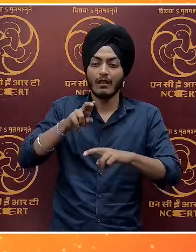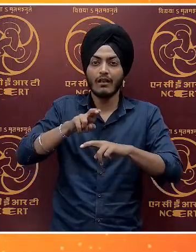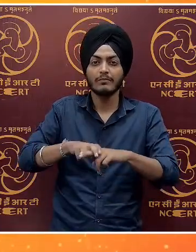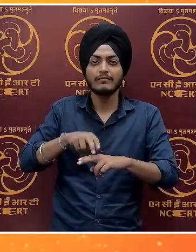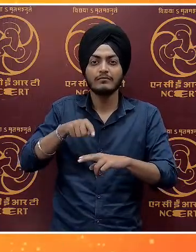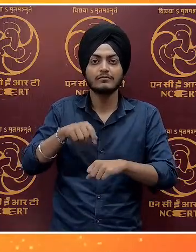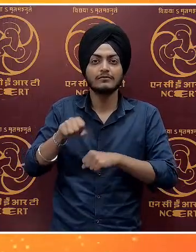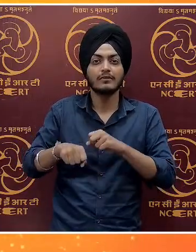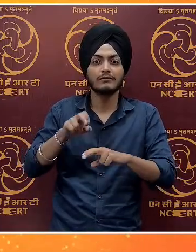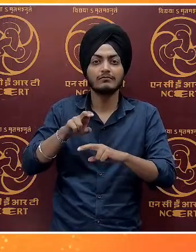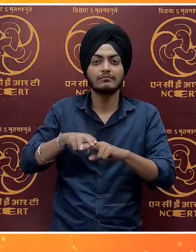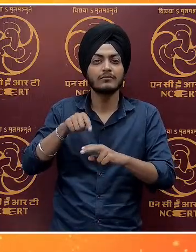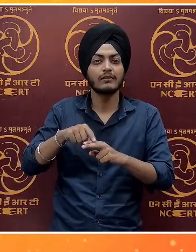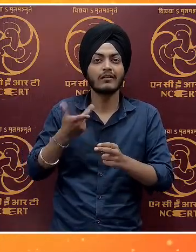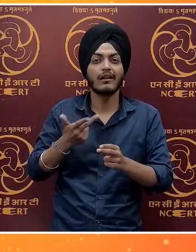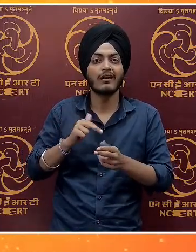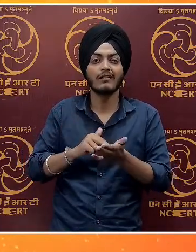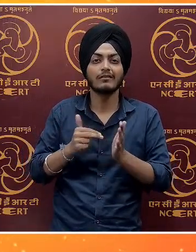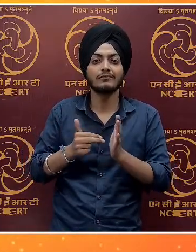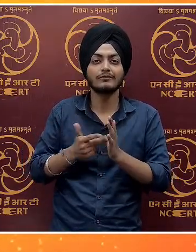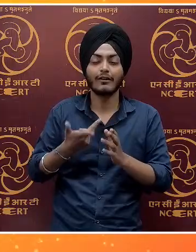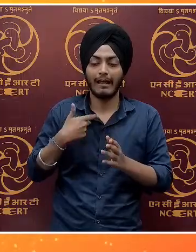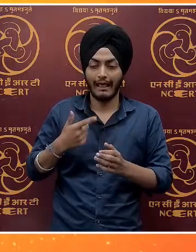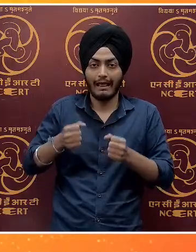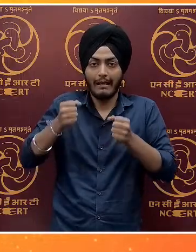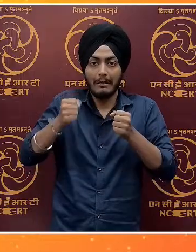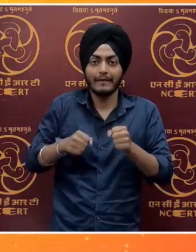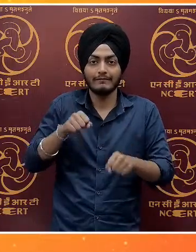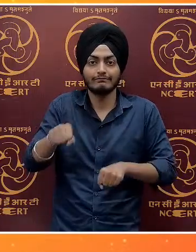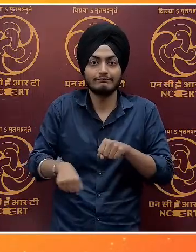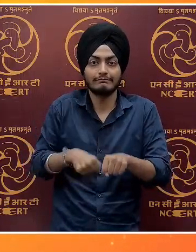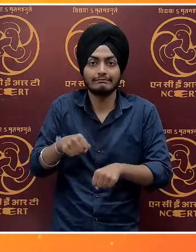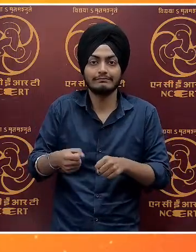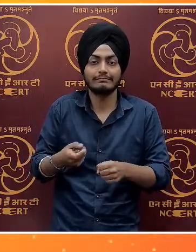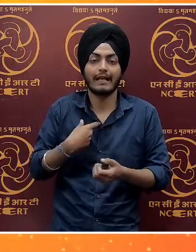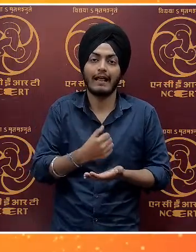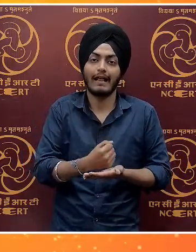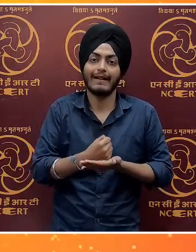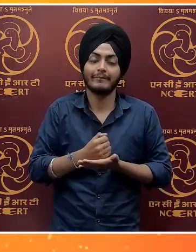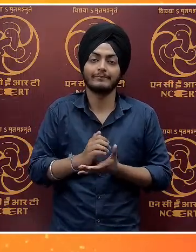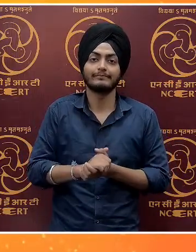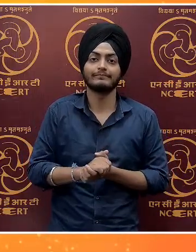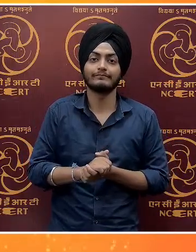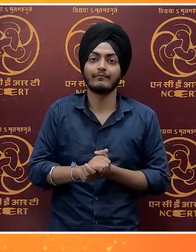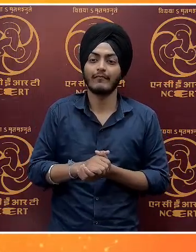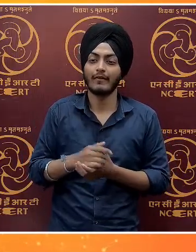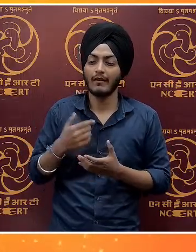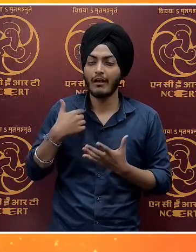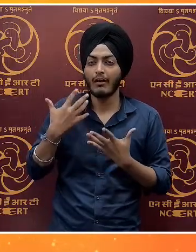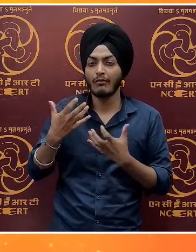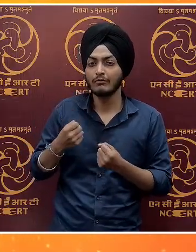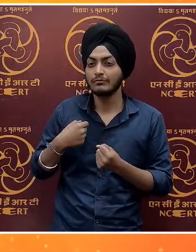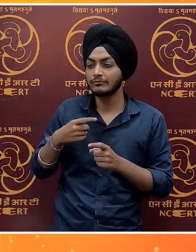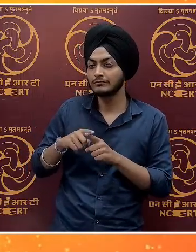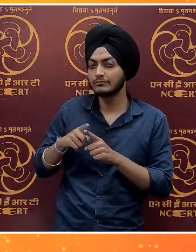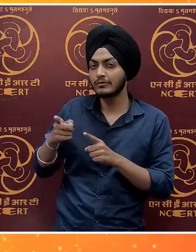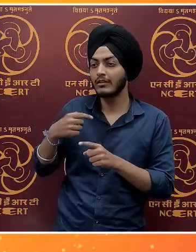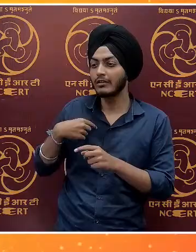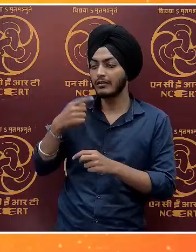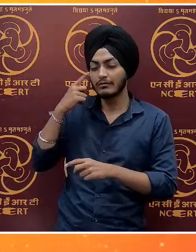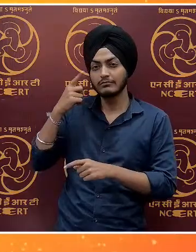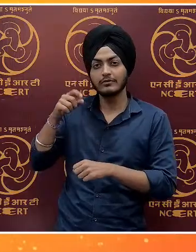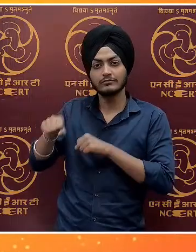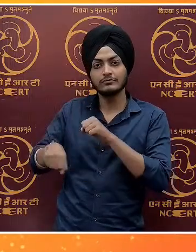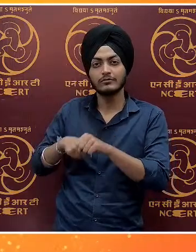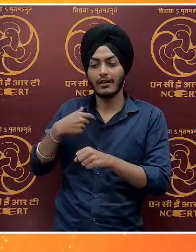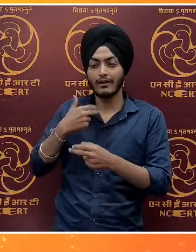Seat, well, this is where I will sit and ride the bicycle. Okay, I check your remembering skill. Do you know the color of the seat which